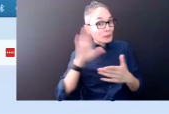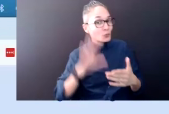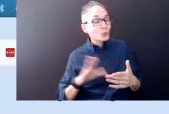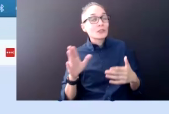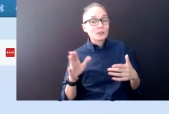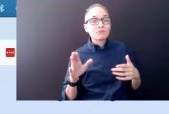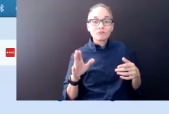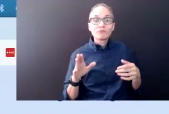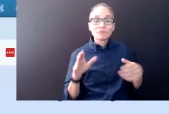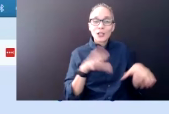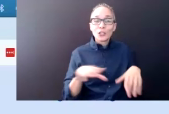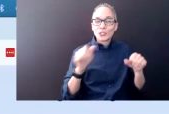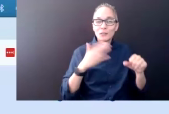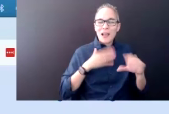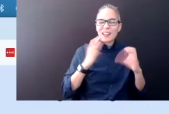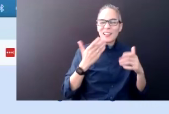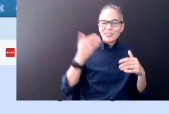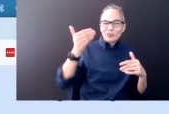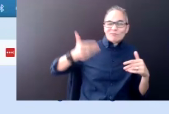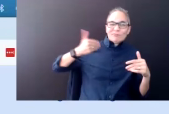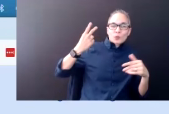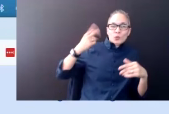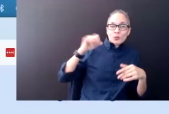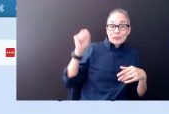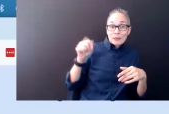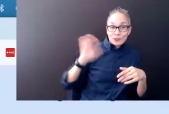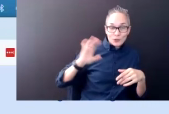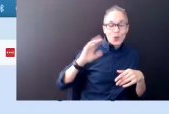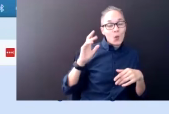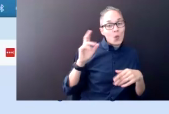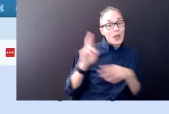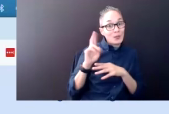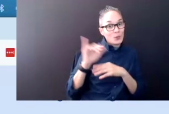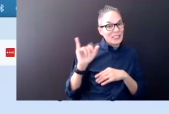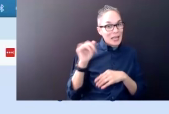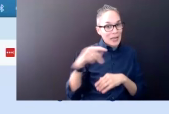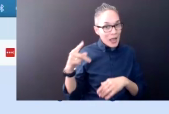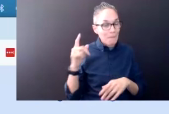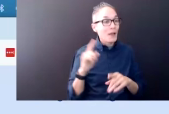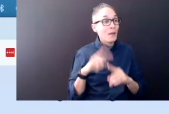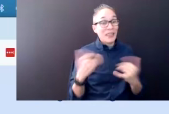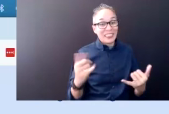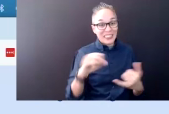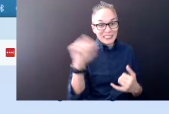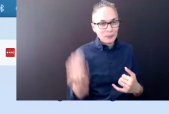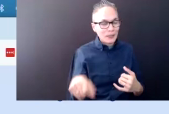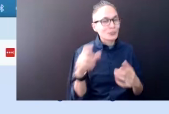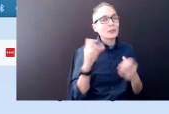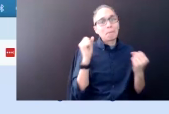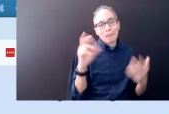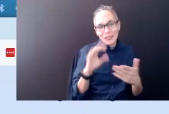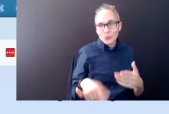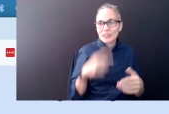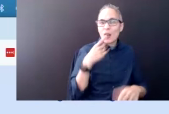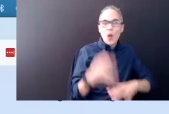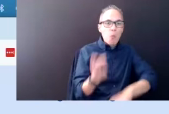taken it the semester before and had used the product. And this semester, those particular students actually very much noted how much better